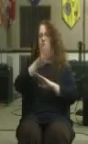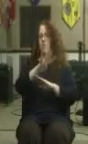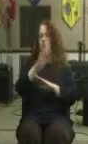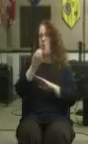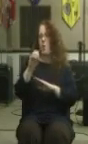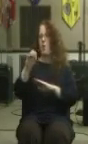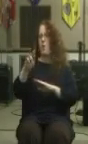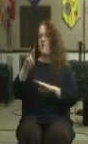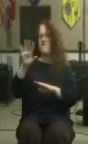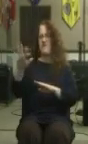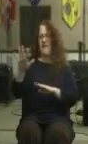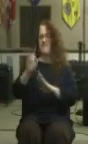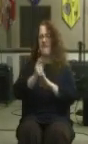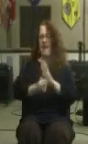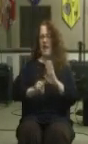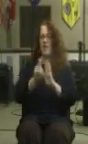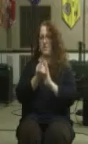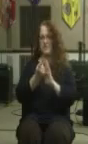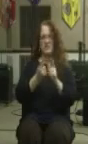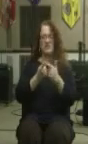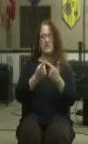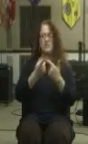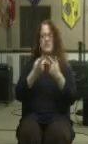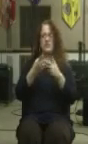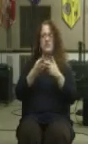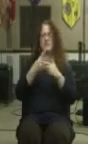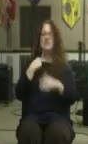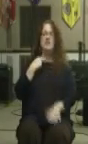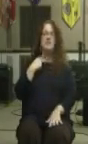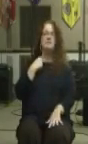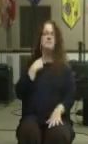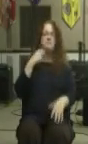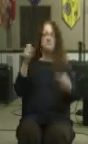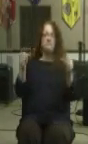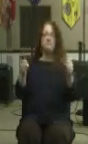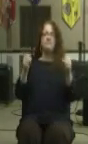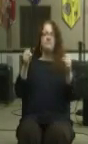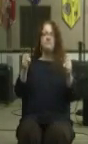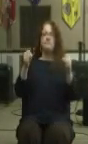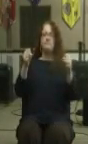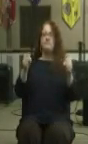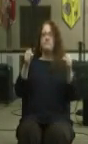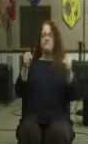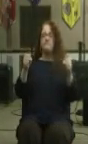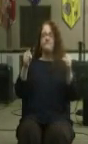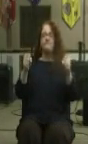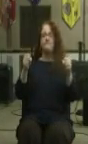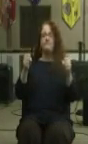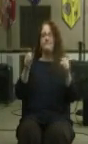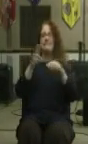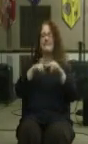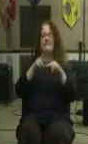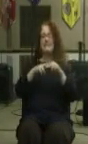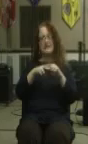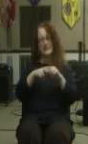15 minutes to do will take you 4 or 5 hours. And you're stuck behind a steering wheel just sucking up